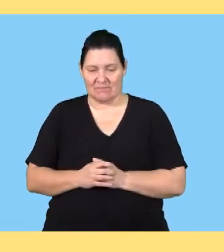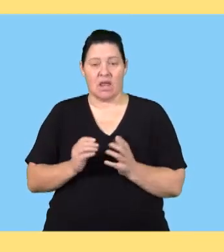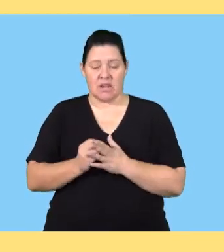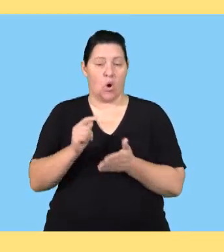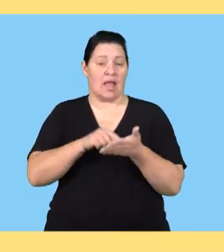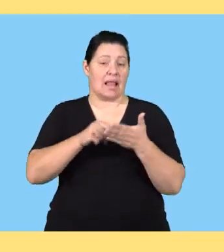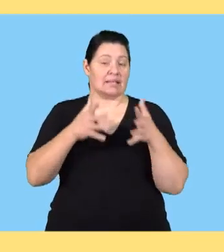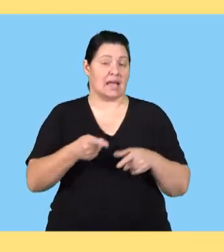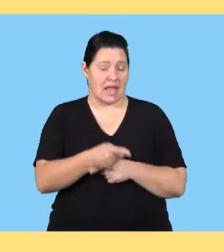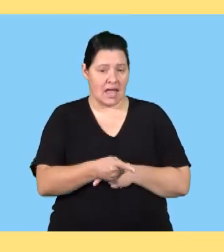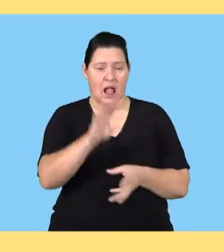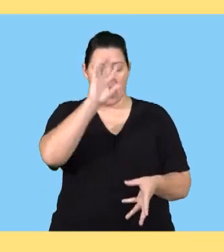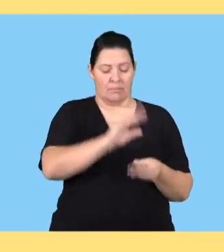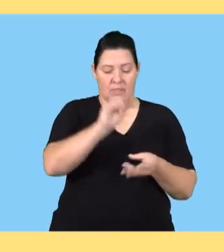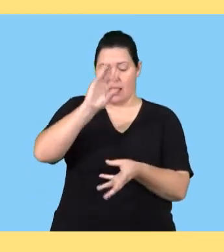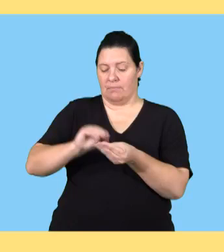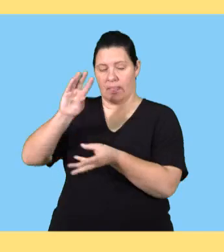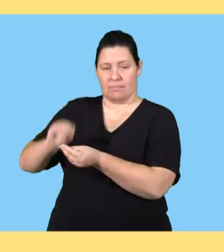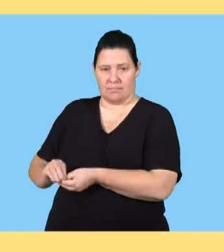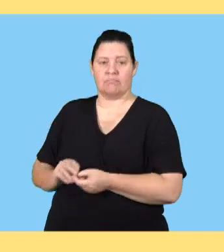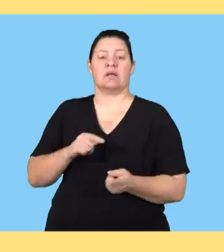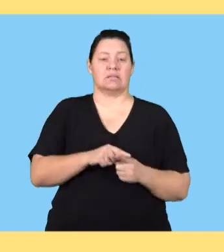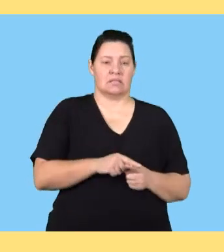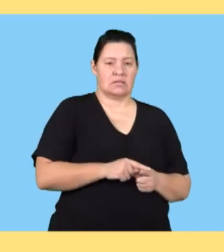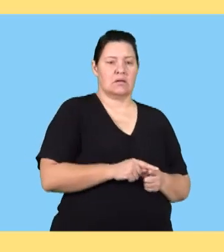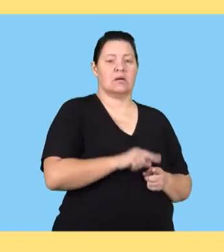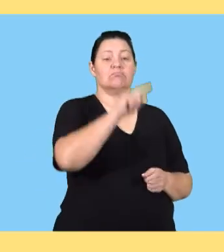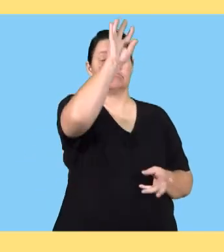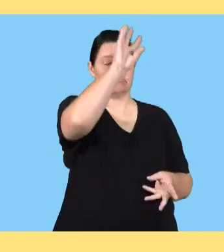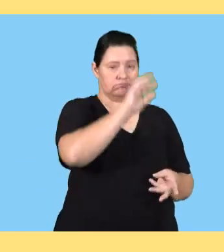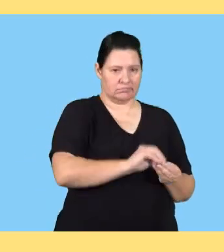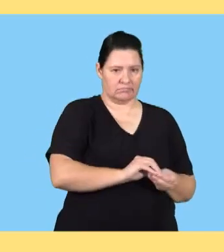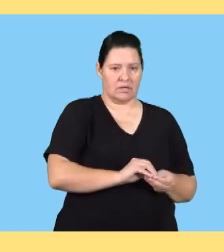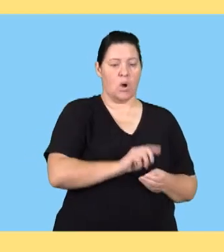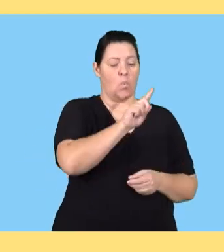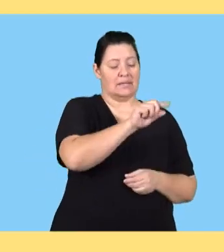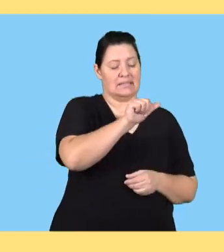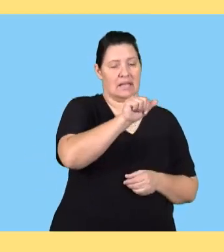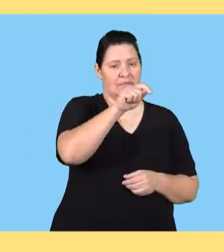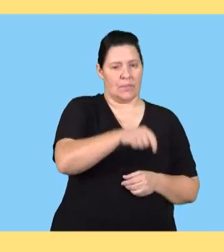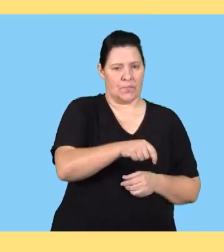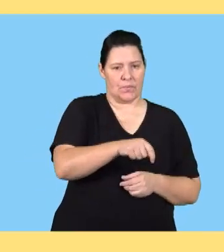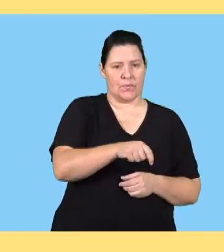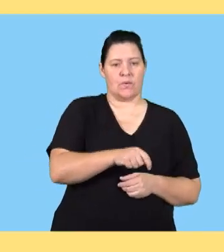your calculator, you totalize the creditors control column, you should get an amount which is